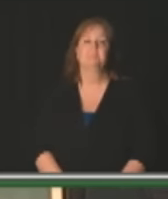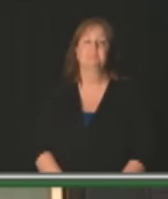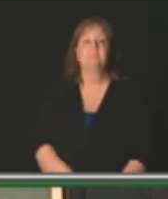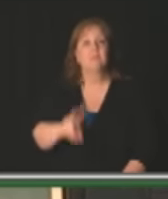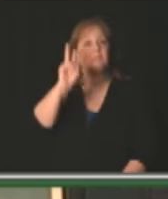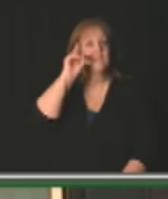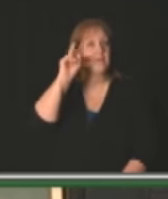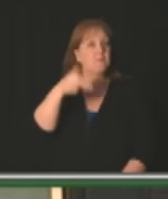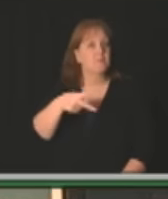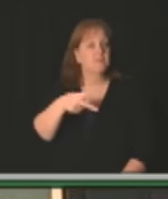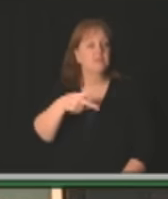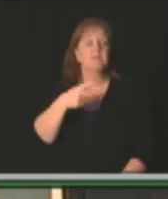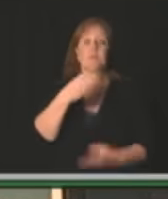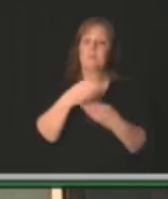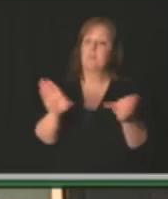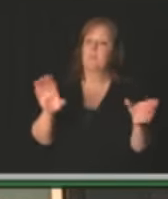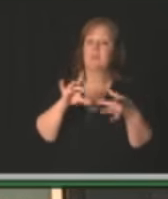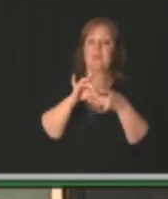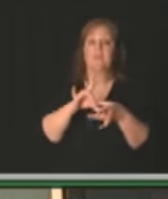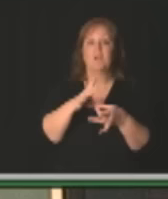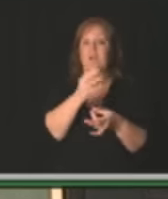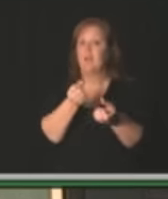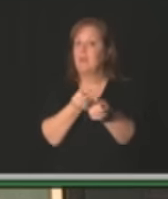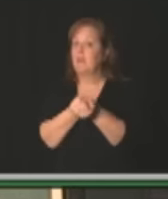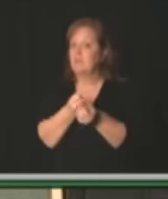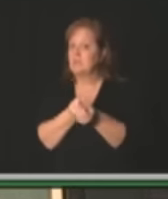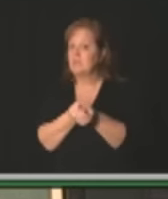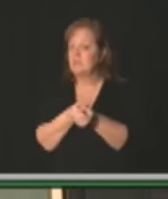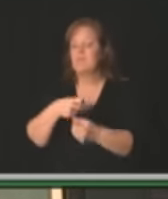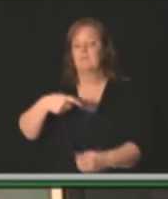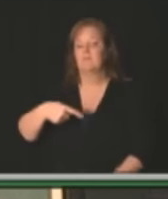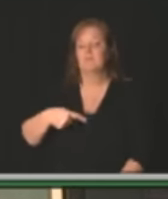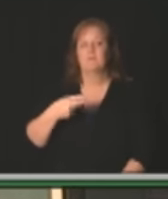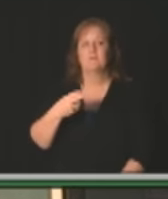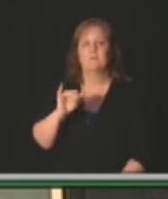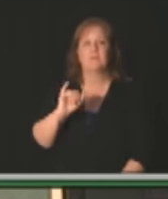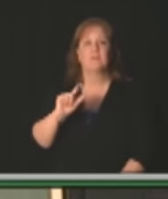Vice President for Public Affairs and Advocacy, Phil Garcia.